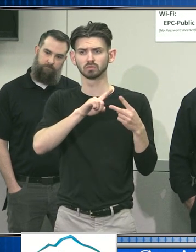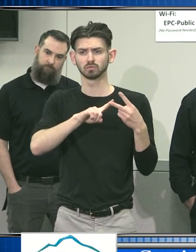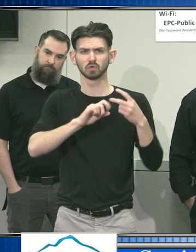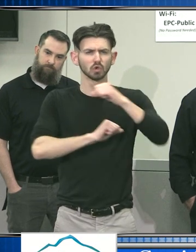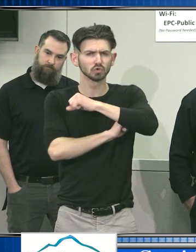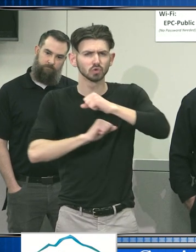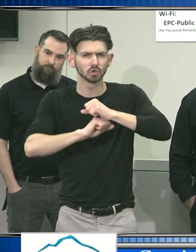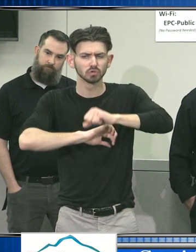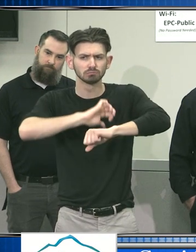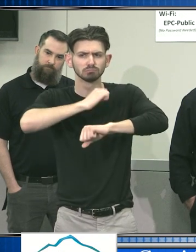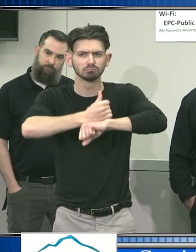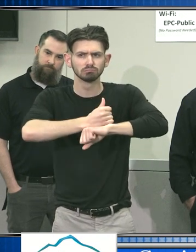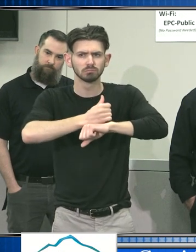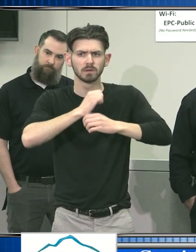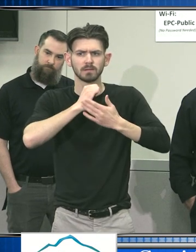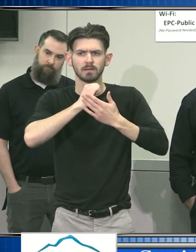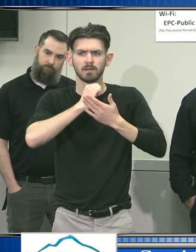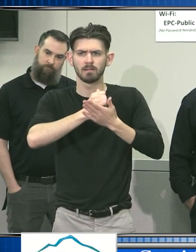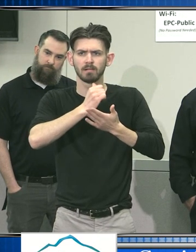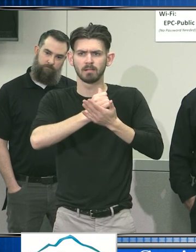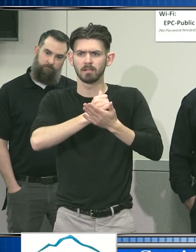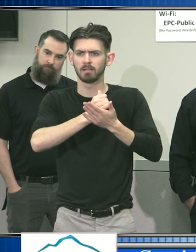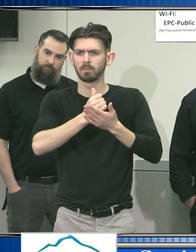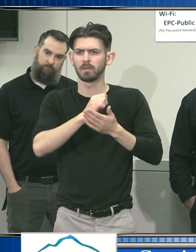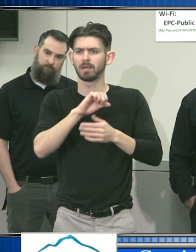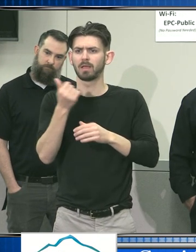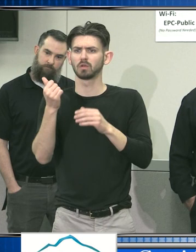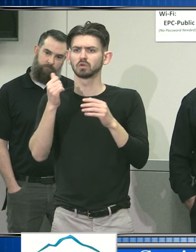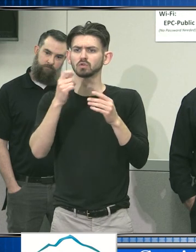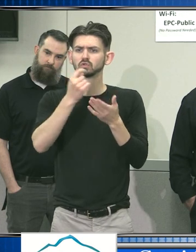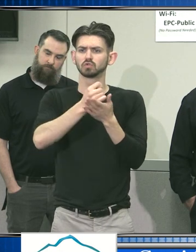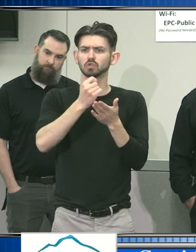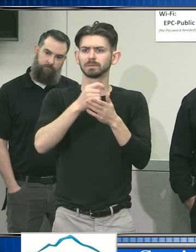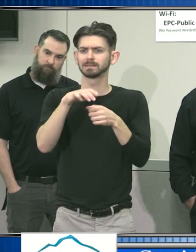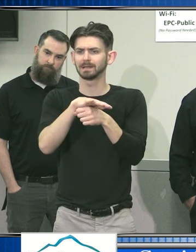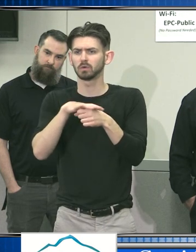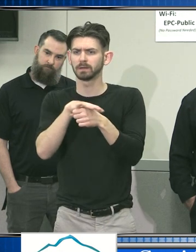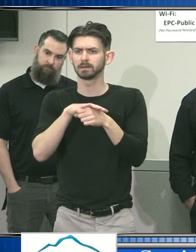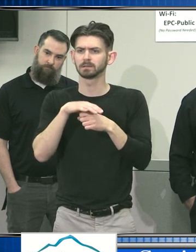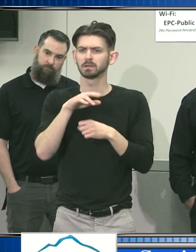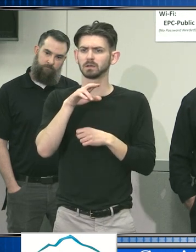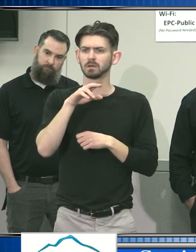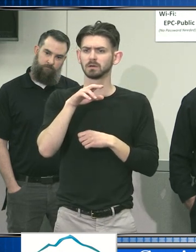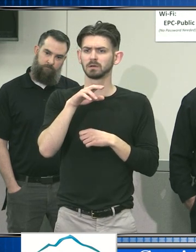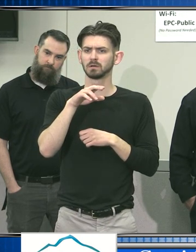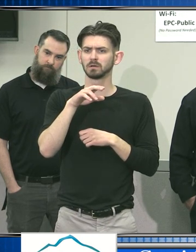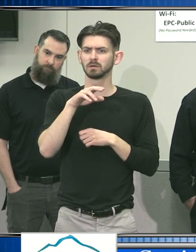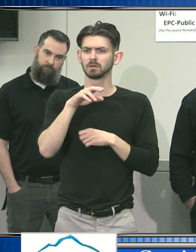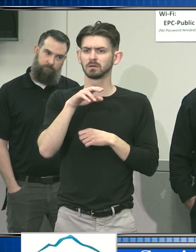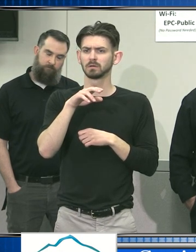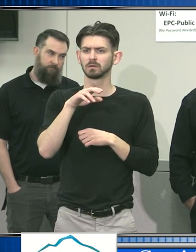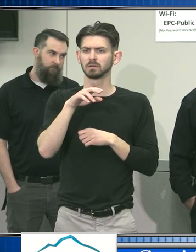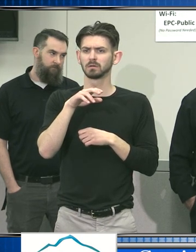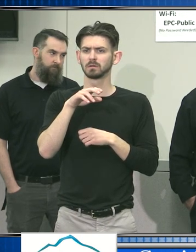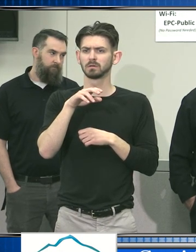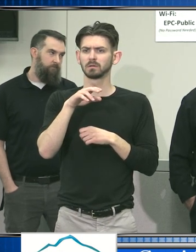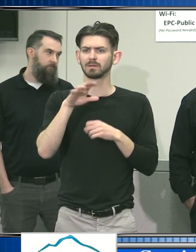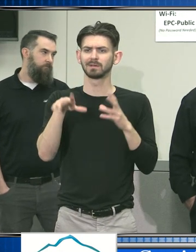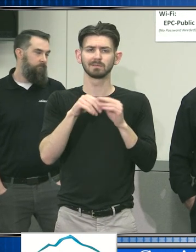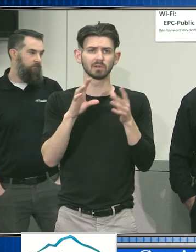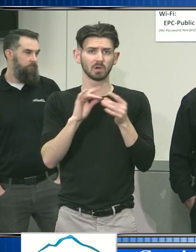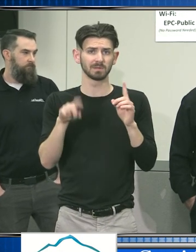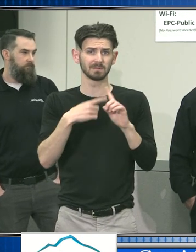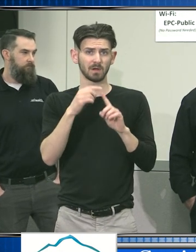establish more recovery or treatment sites similar to UC Health tents, or retrofitting existing buildings?